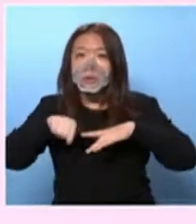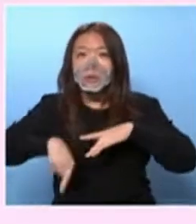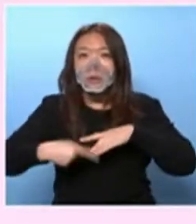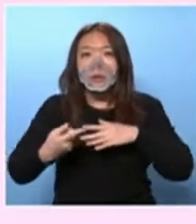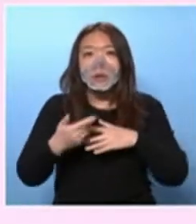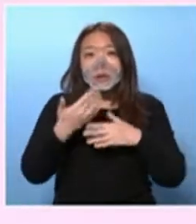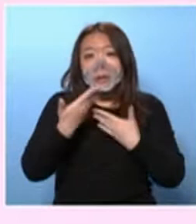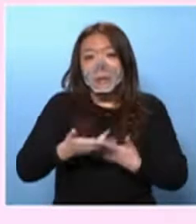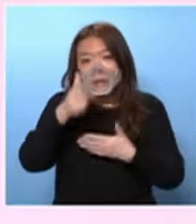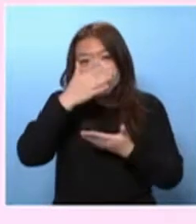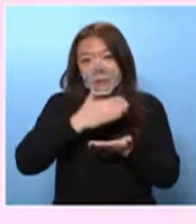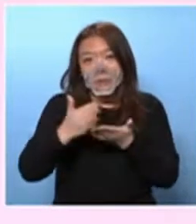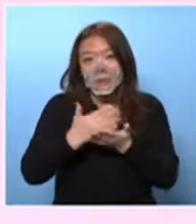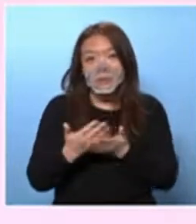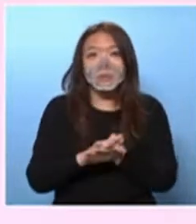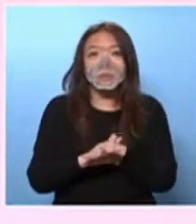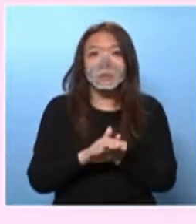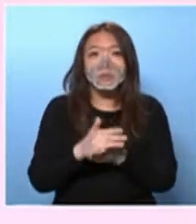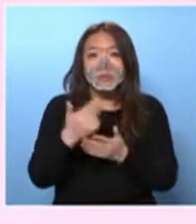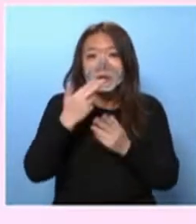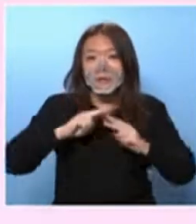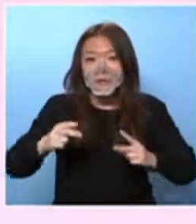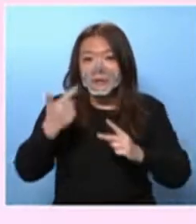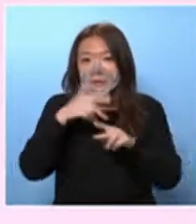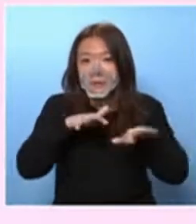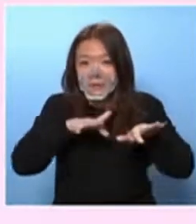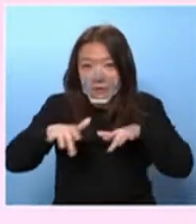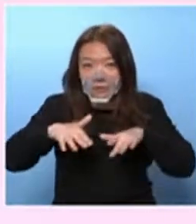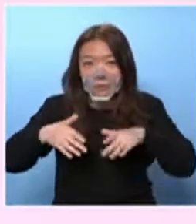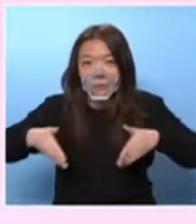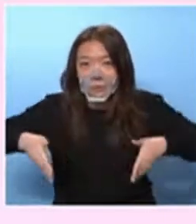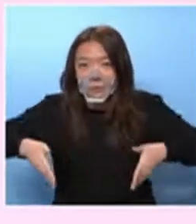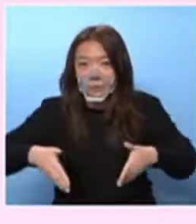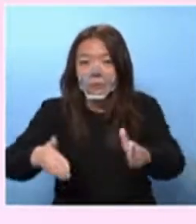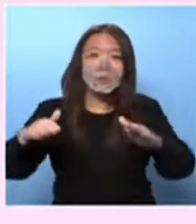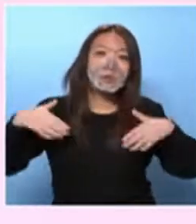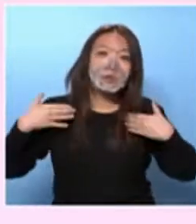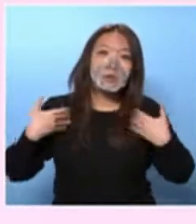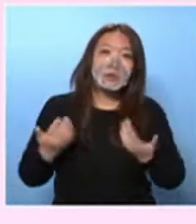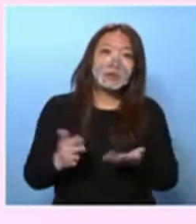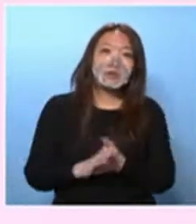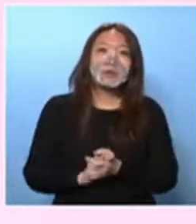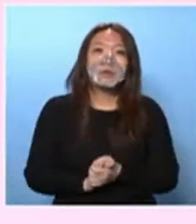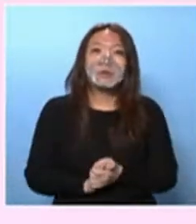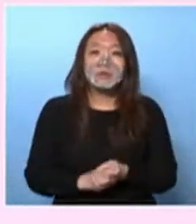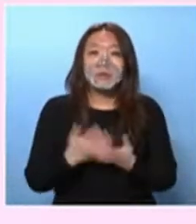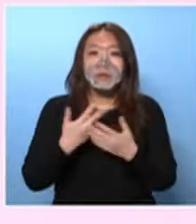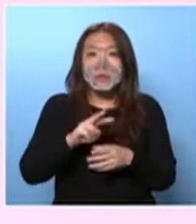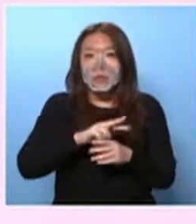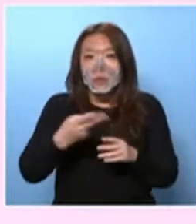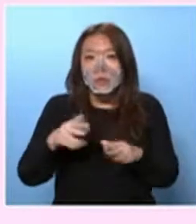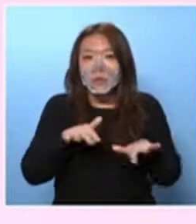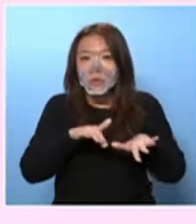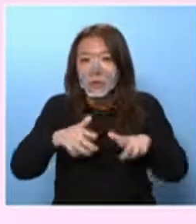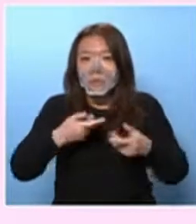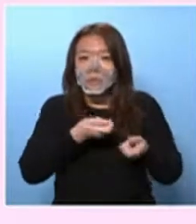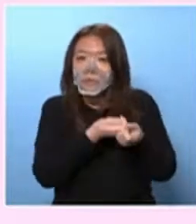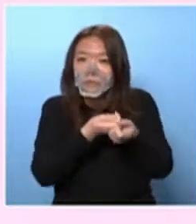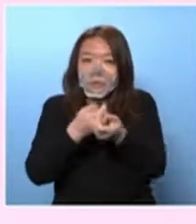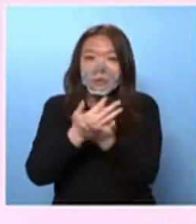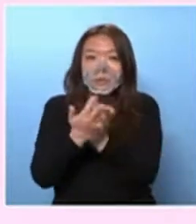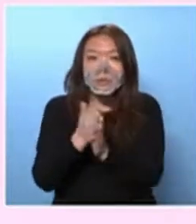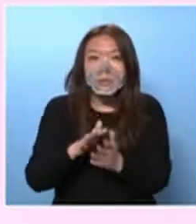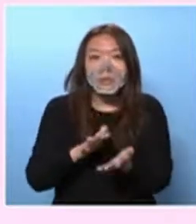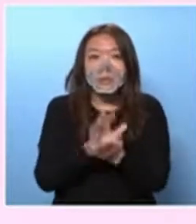harbourfront. The current term government has allocated $6.5 billion for developing new harbourfront promenades and open space, as well as